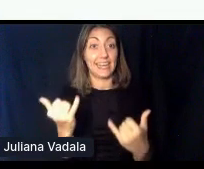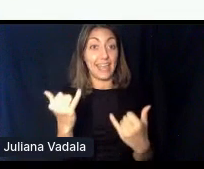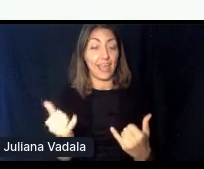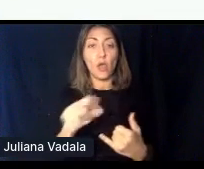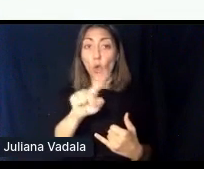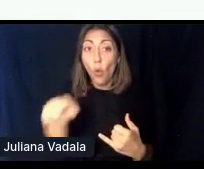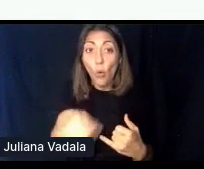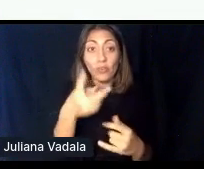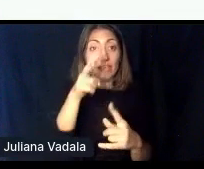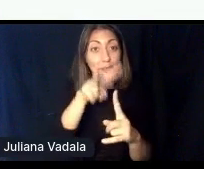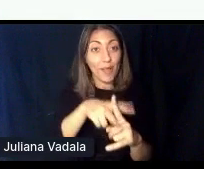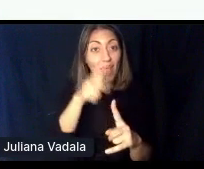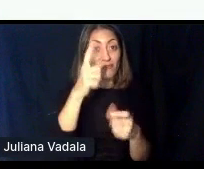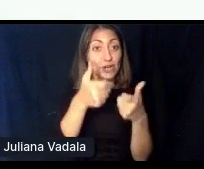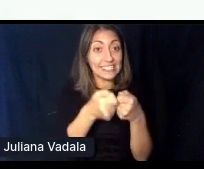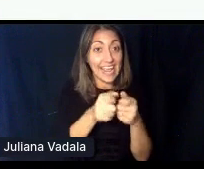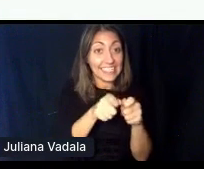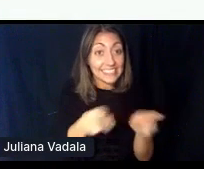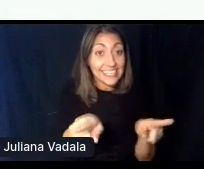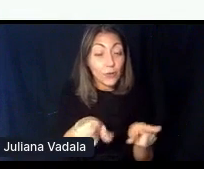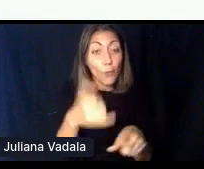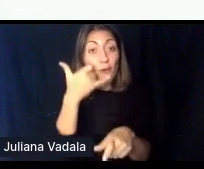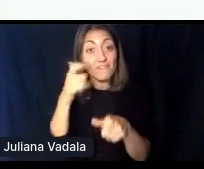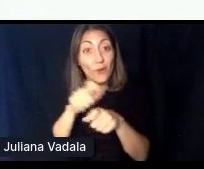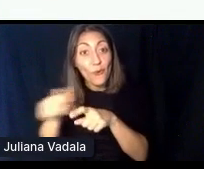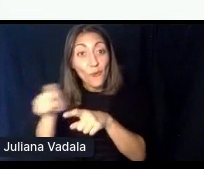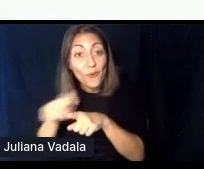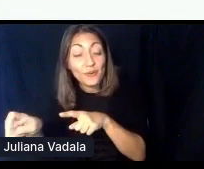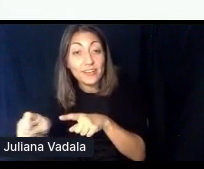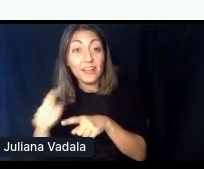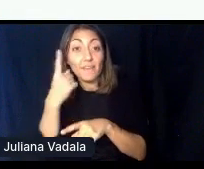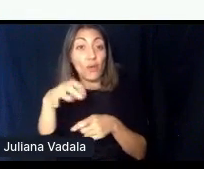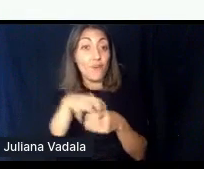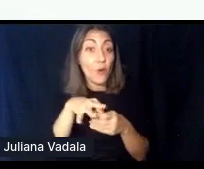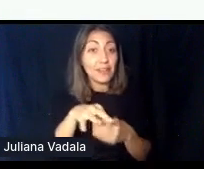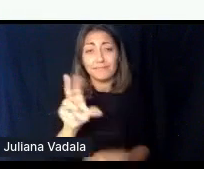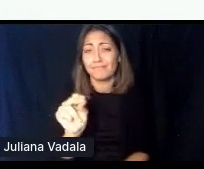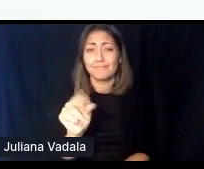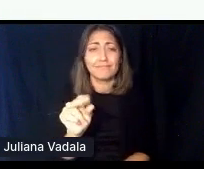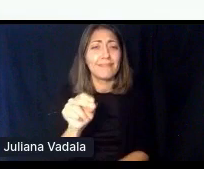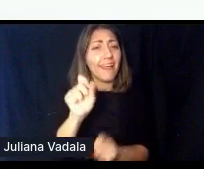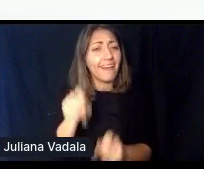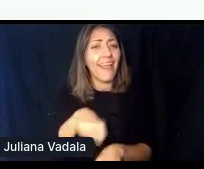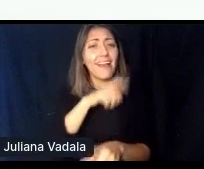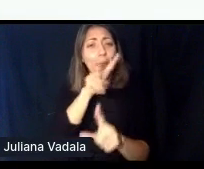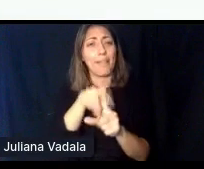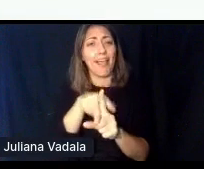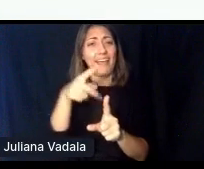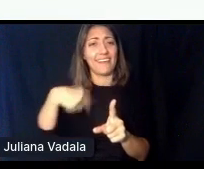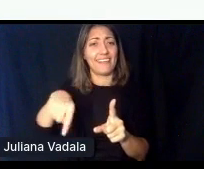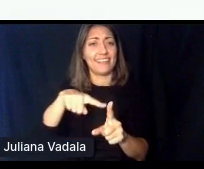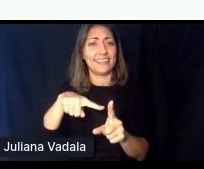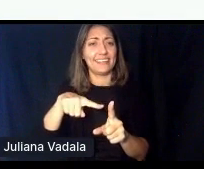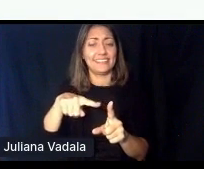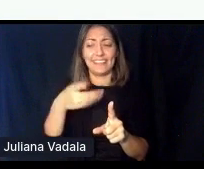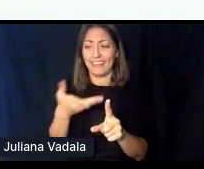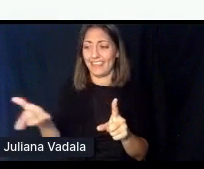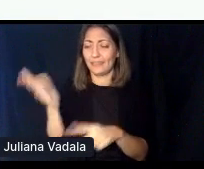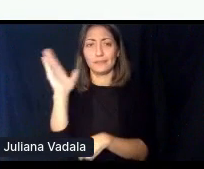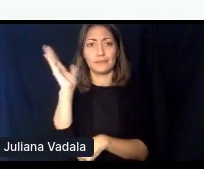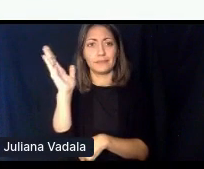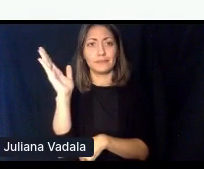call for one more moment of participation by asking, how can you see yourselves applying these practices in the rest